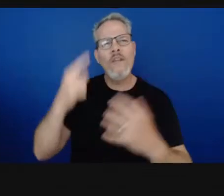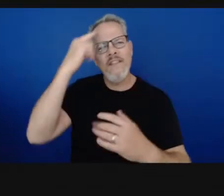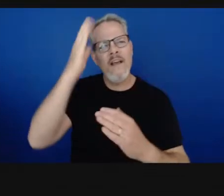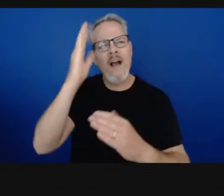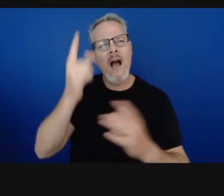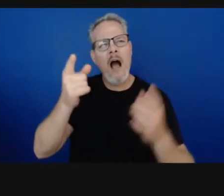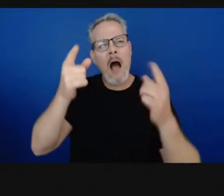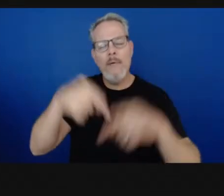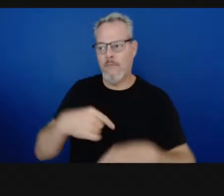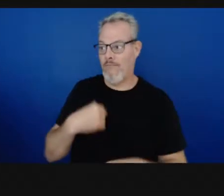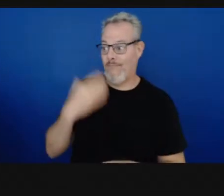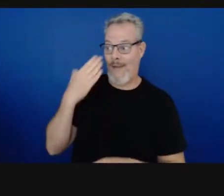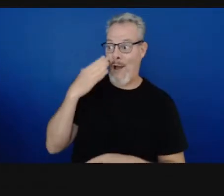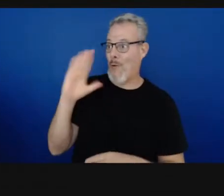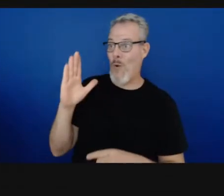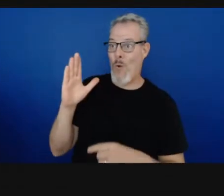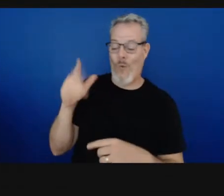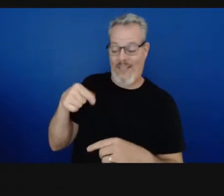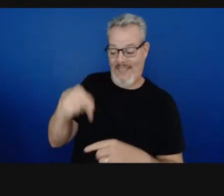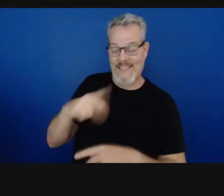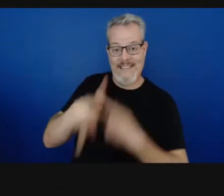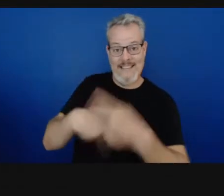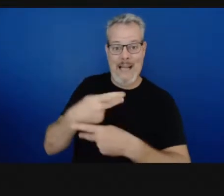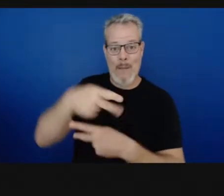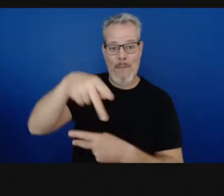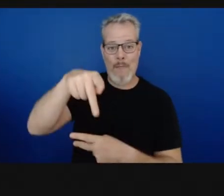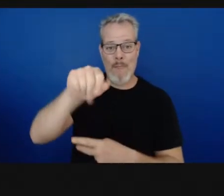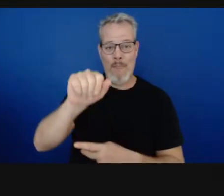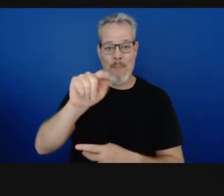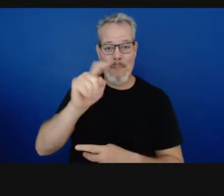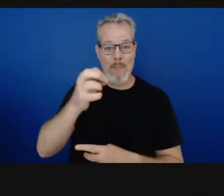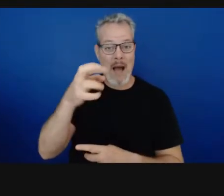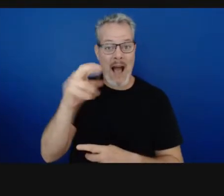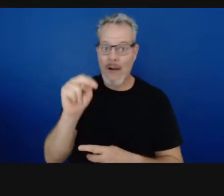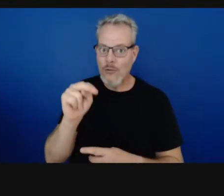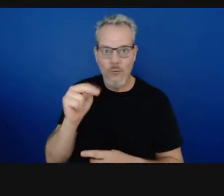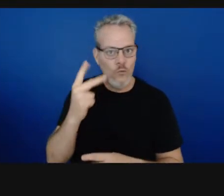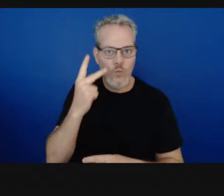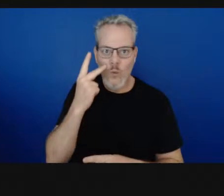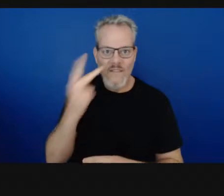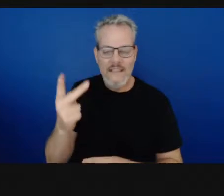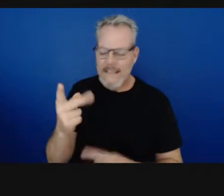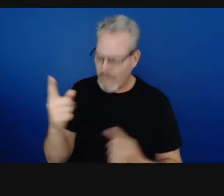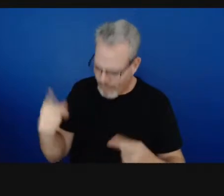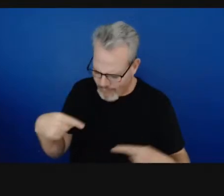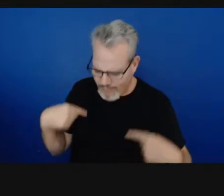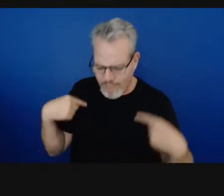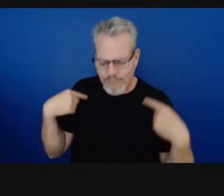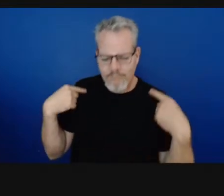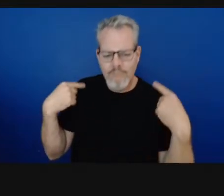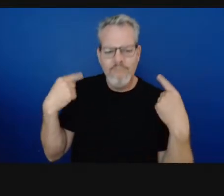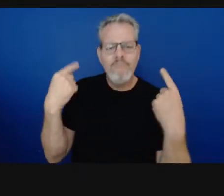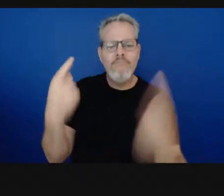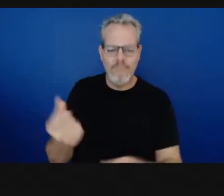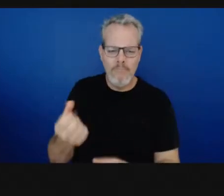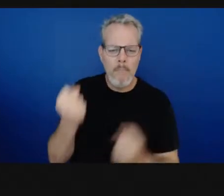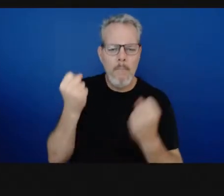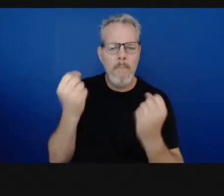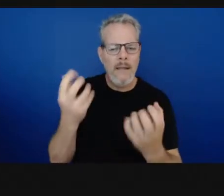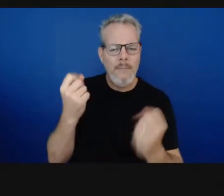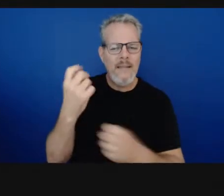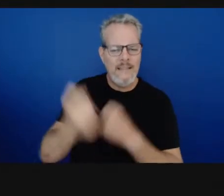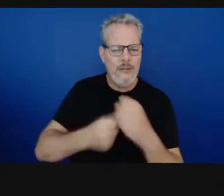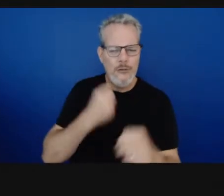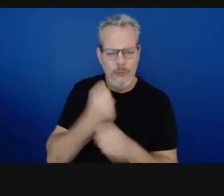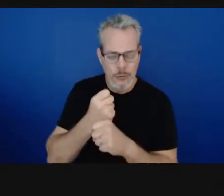unpredictable. This pattern hasn't been what we've seen on Kilauea for decades, and it could